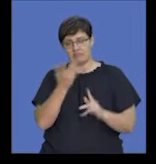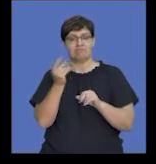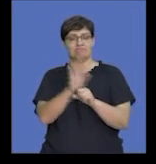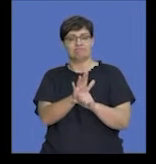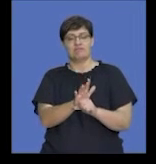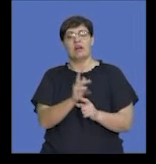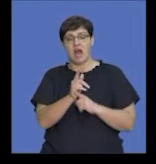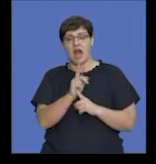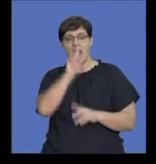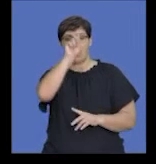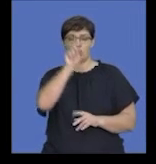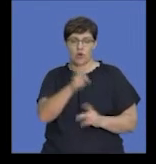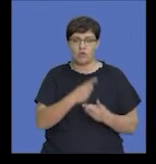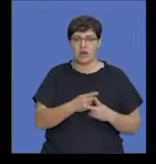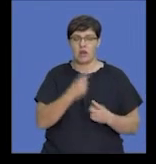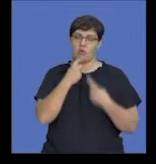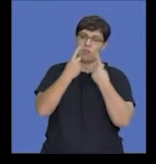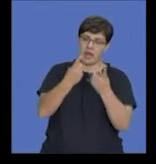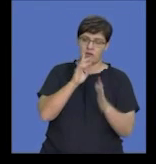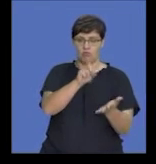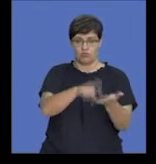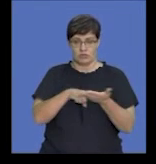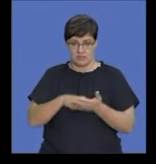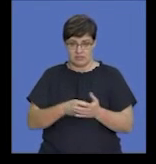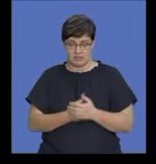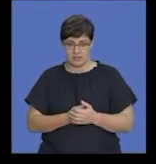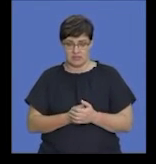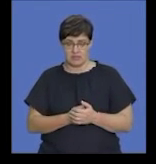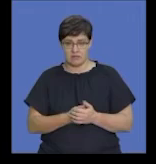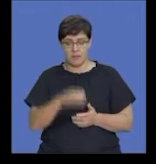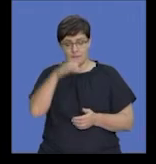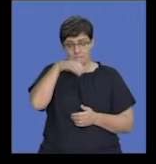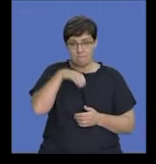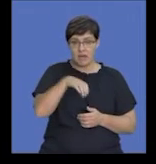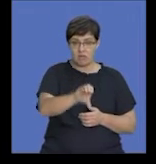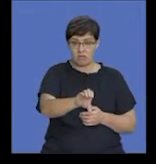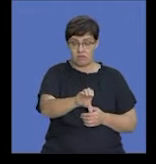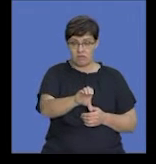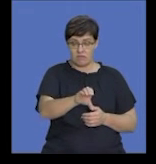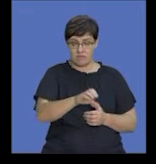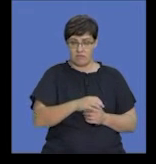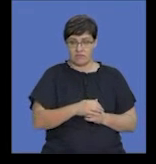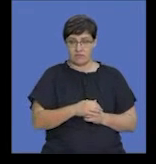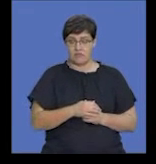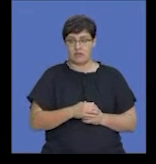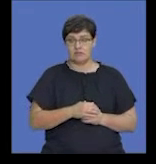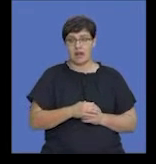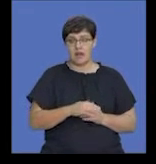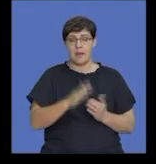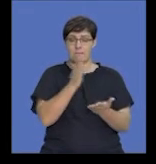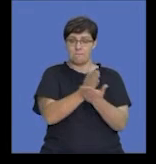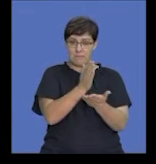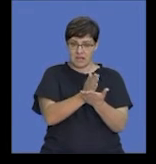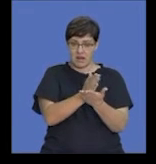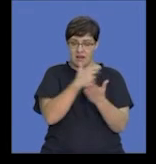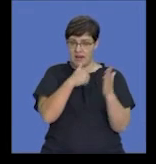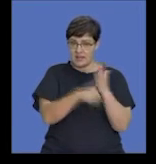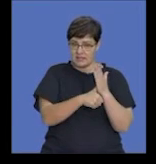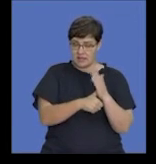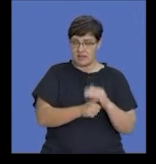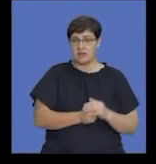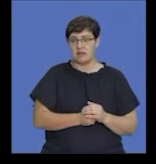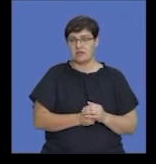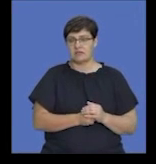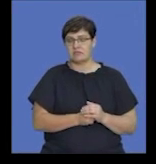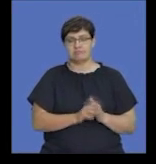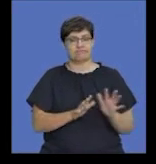inquiry, a complaint, or a request. Then the paragraph or paragraphs in the middle of the letter, remember it could contain more than